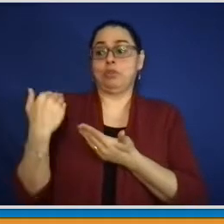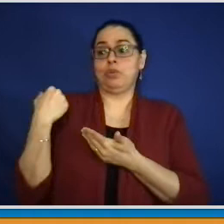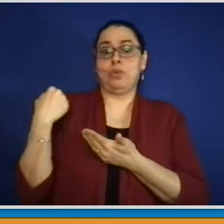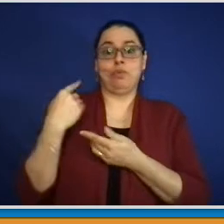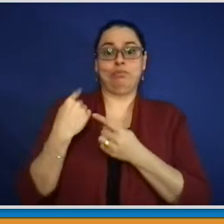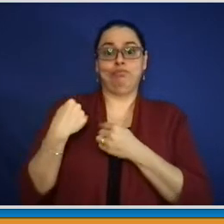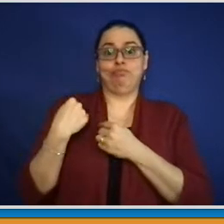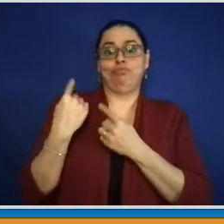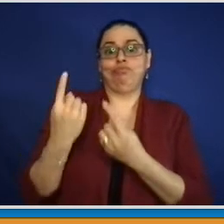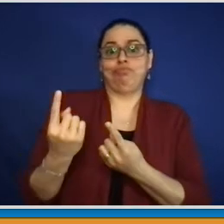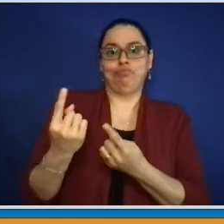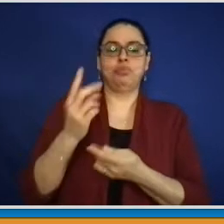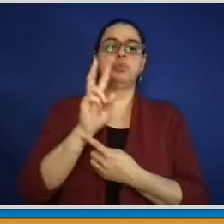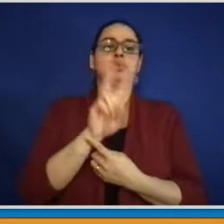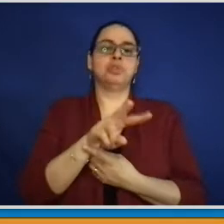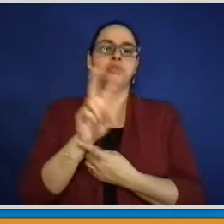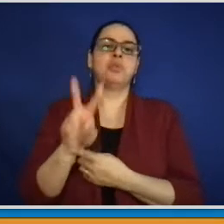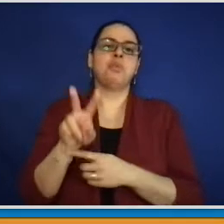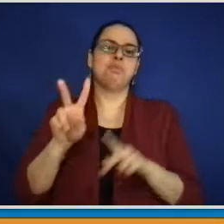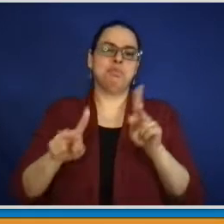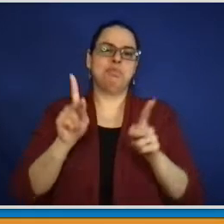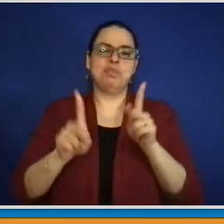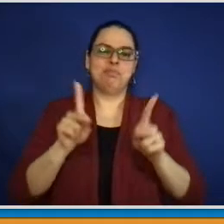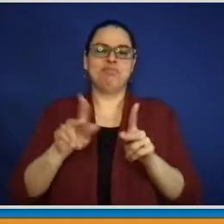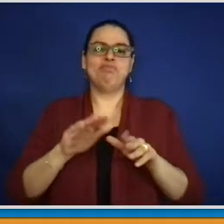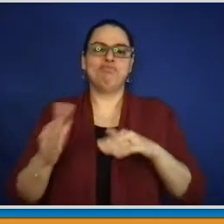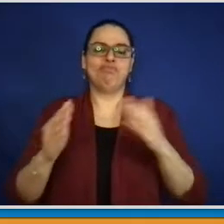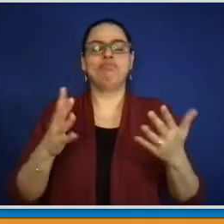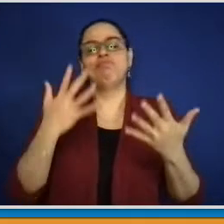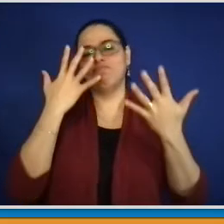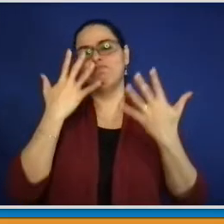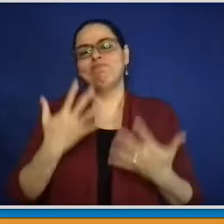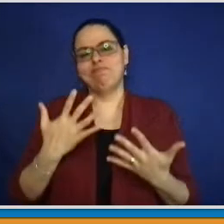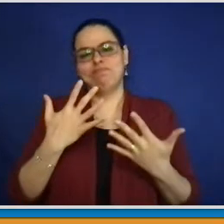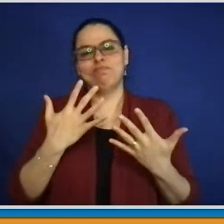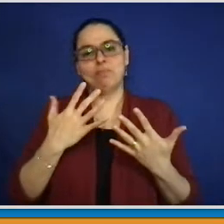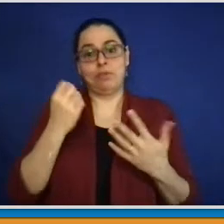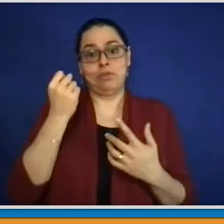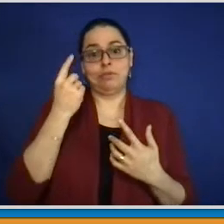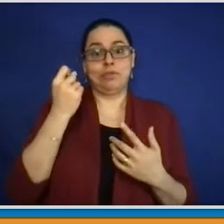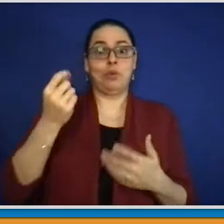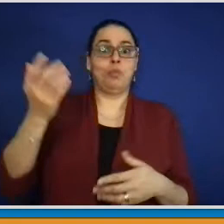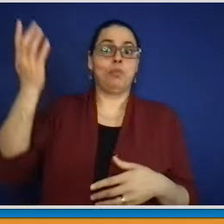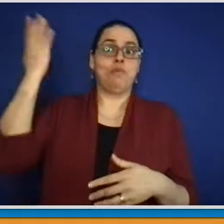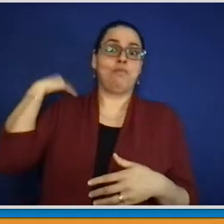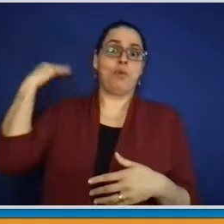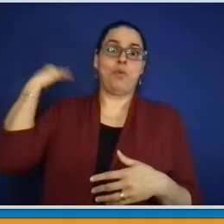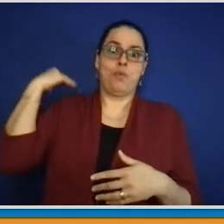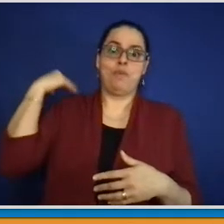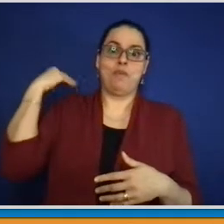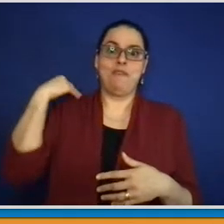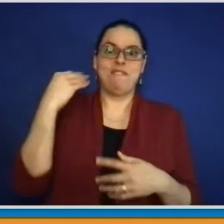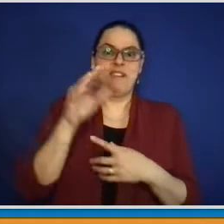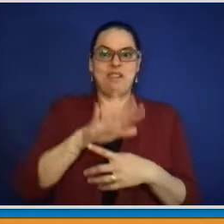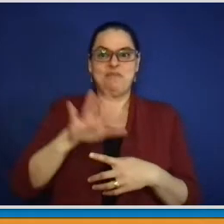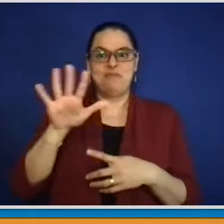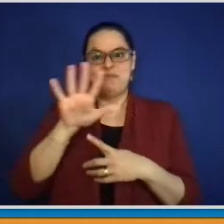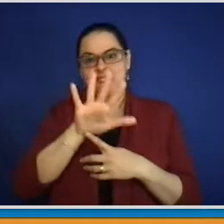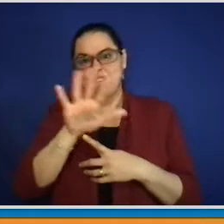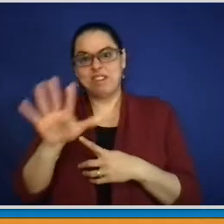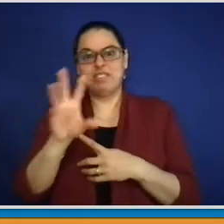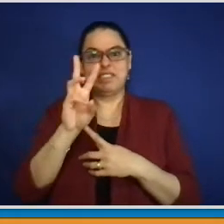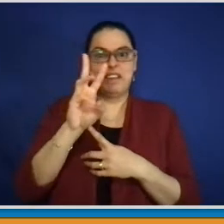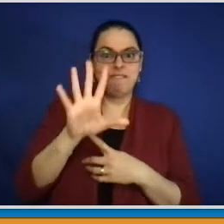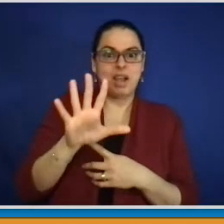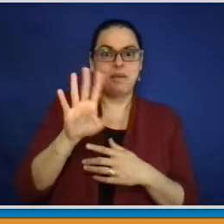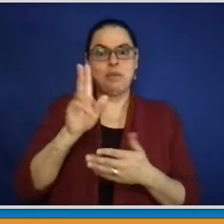22 fatalities in a week is down dramatically from weeks where we had 55 and 65 people per week. However, we do seem to be reaching a